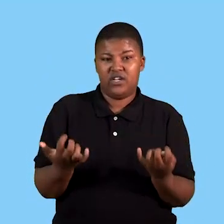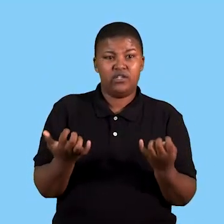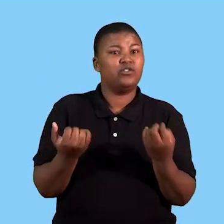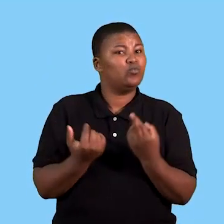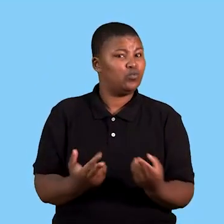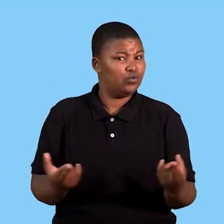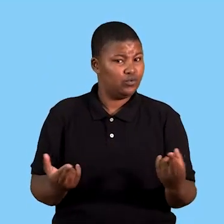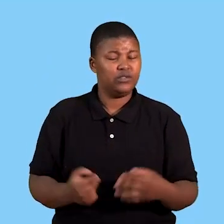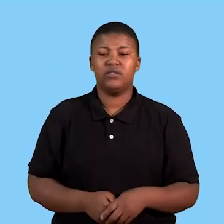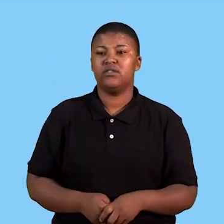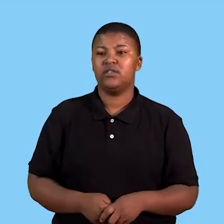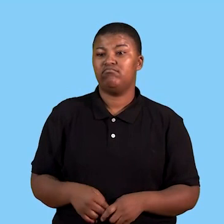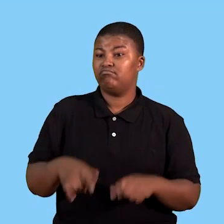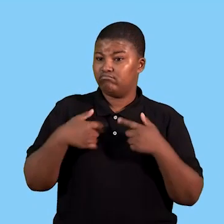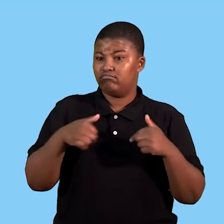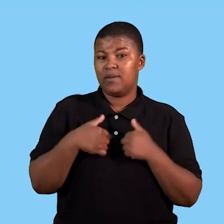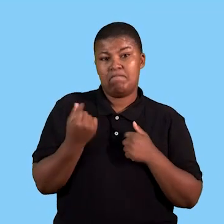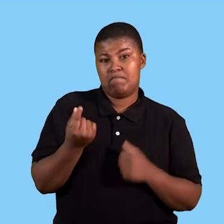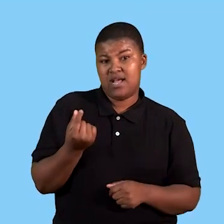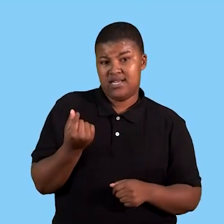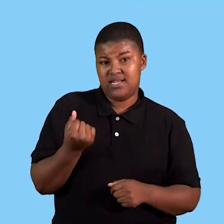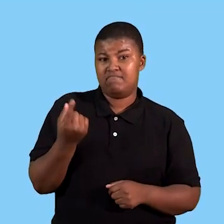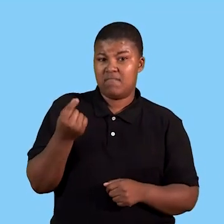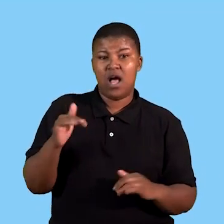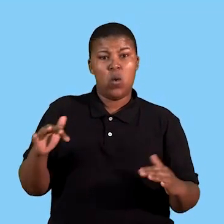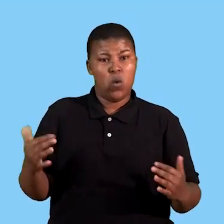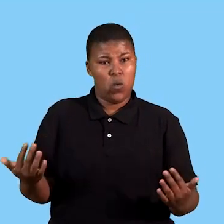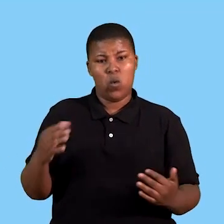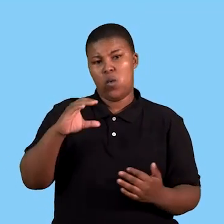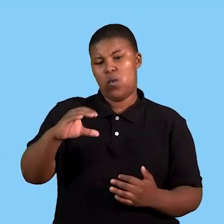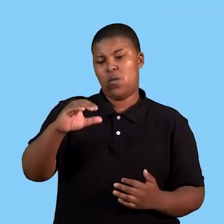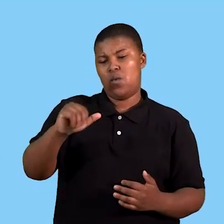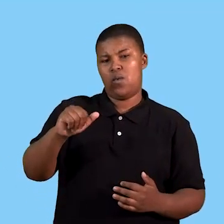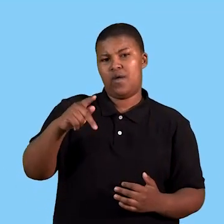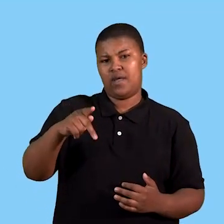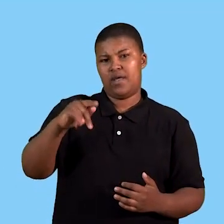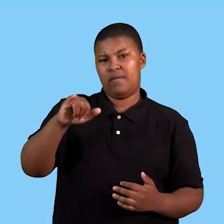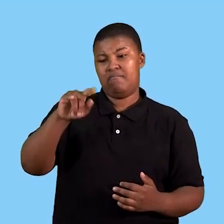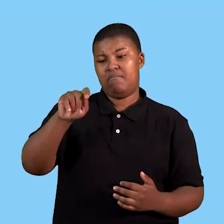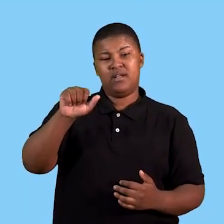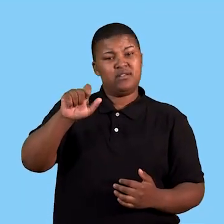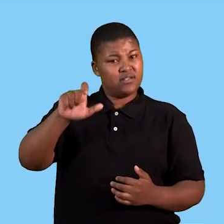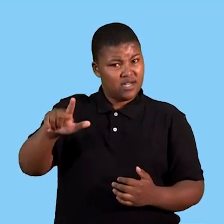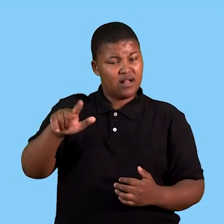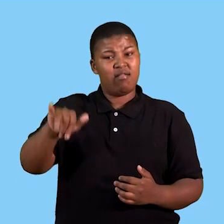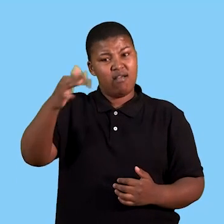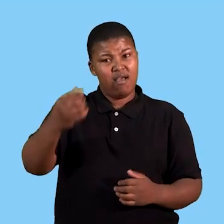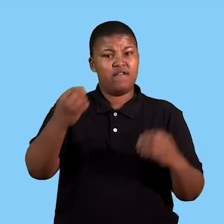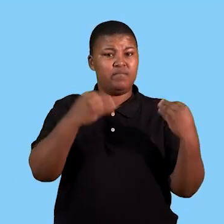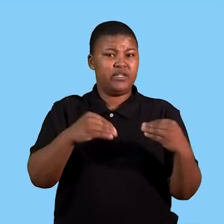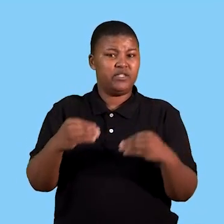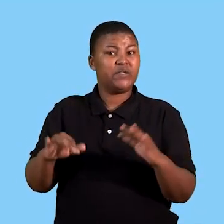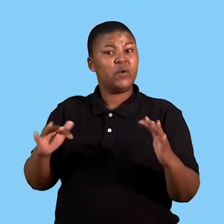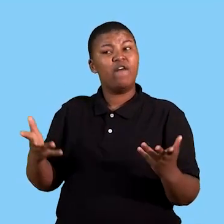is financial resources, which is our money, the capital. We will see it here, the capital we have